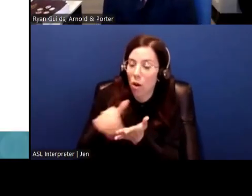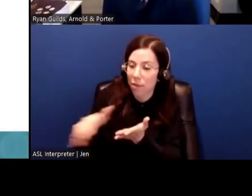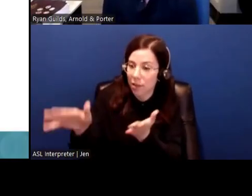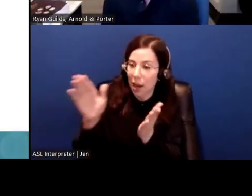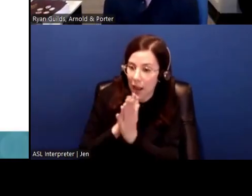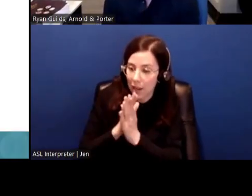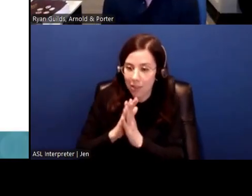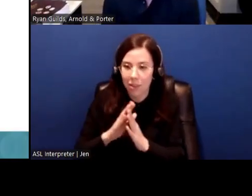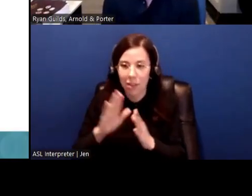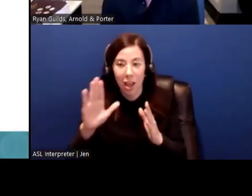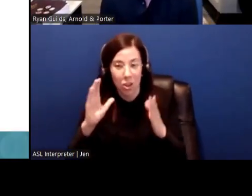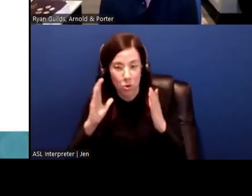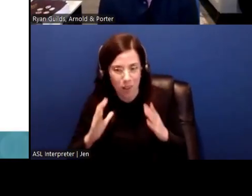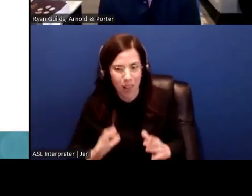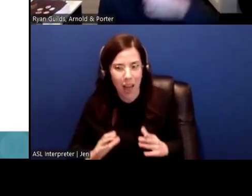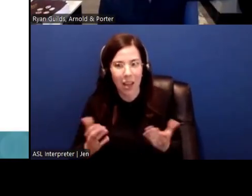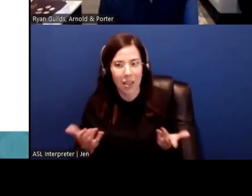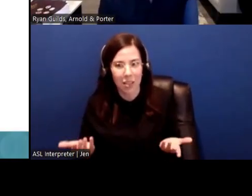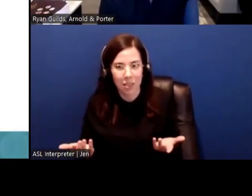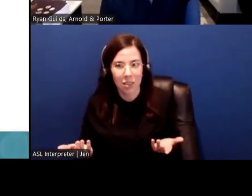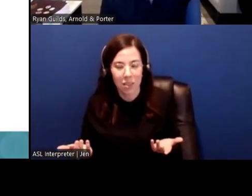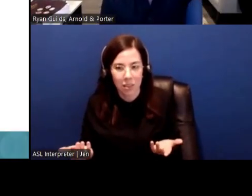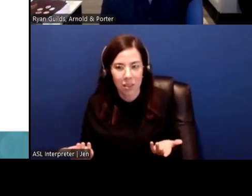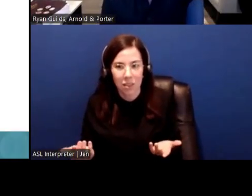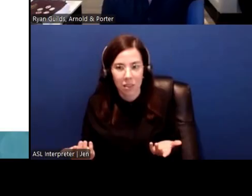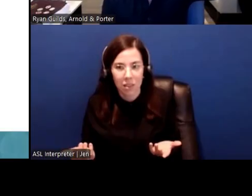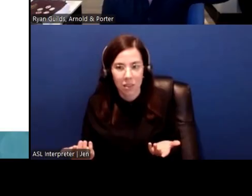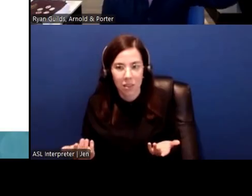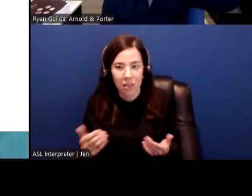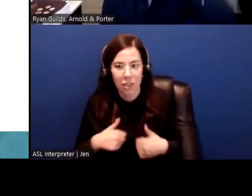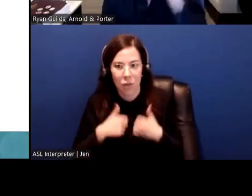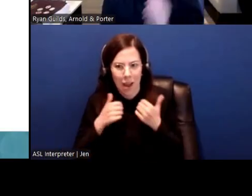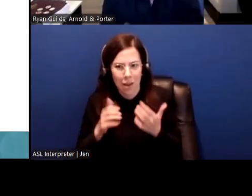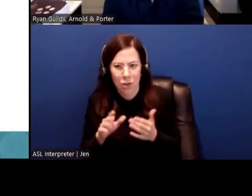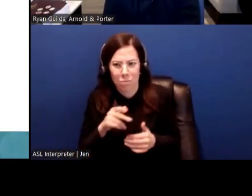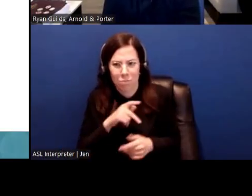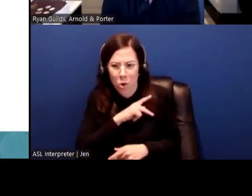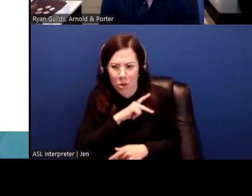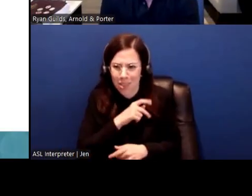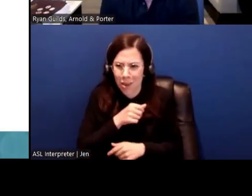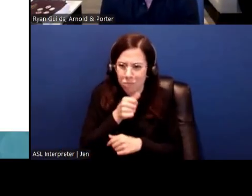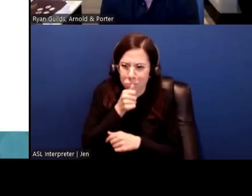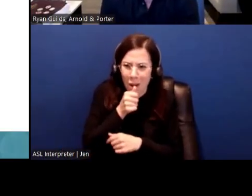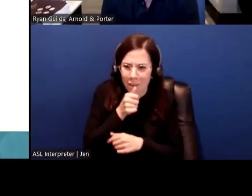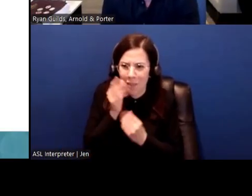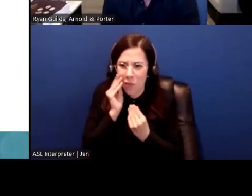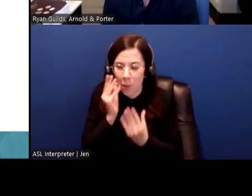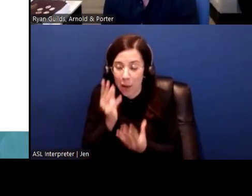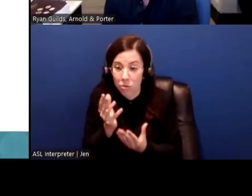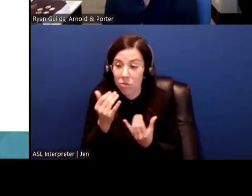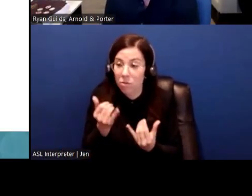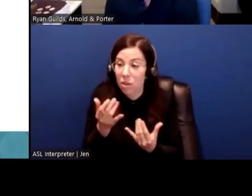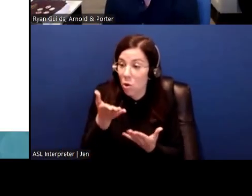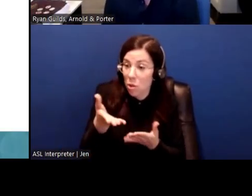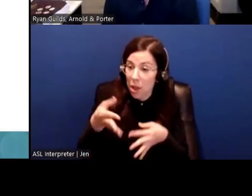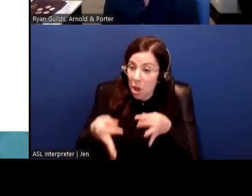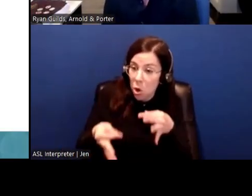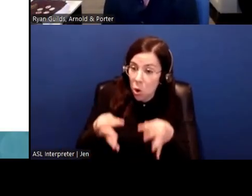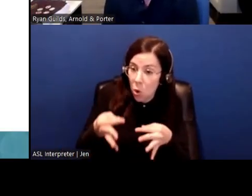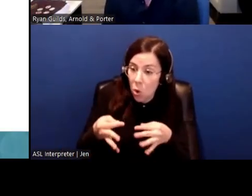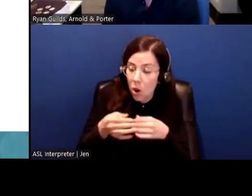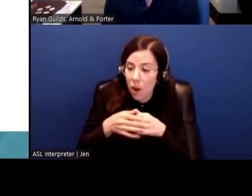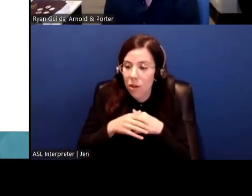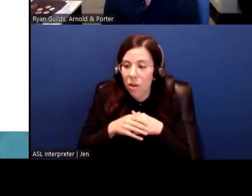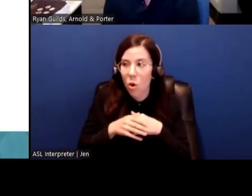client has skin in the game, right? It's the survivor's personal private information. So whether or not you're in court or you're advocating